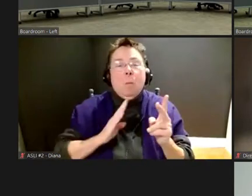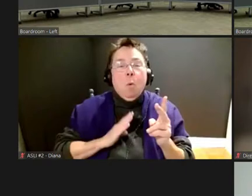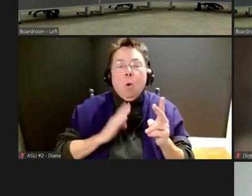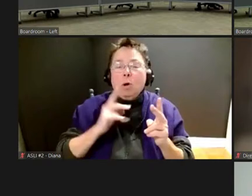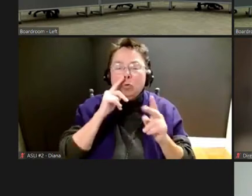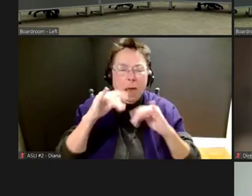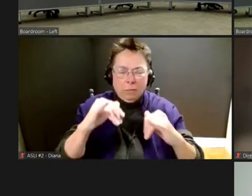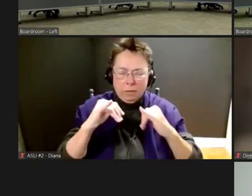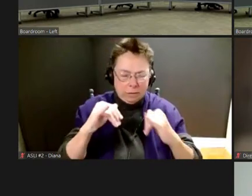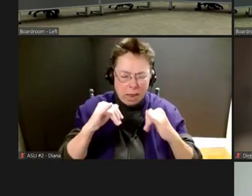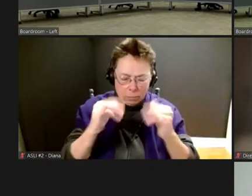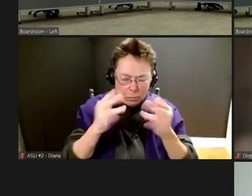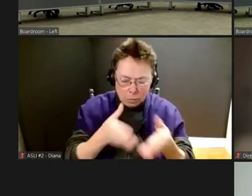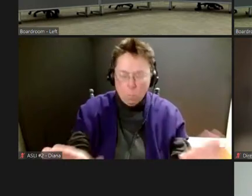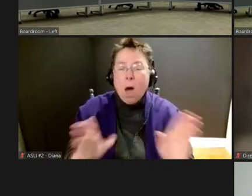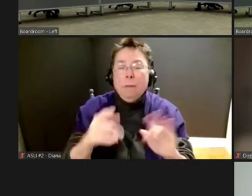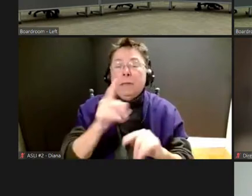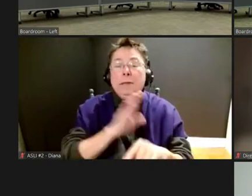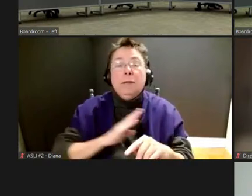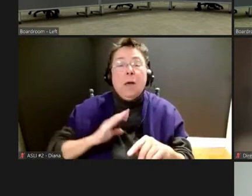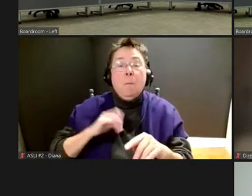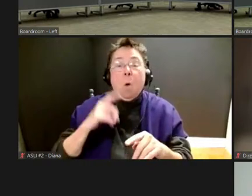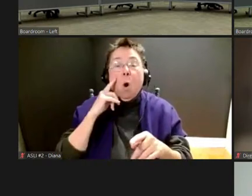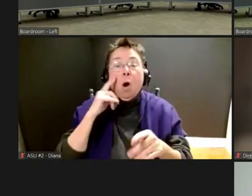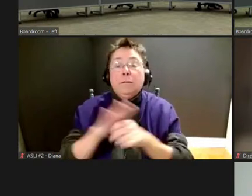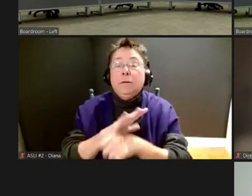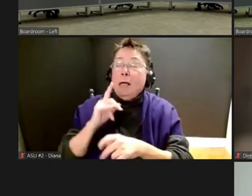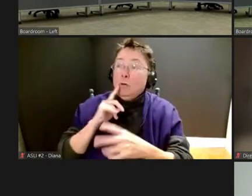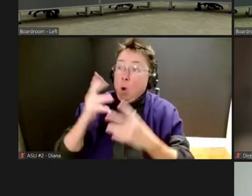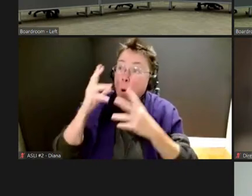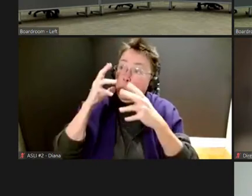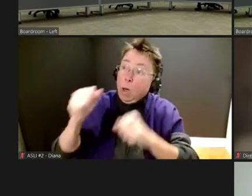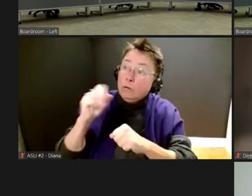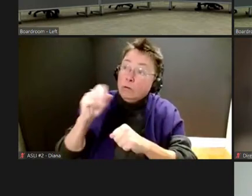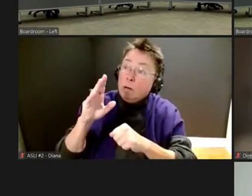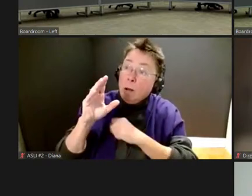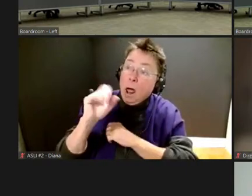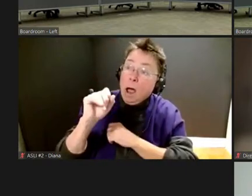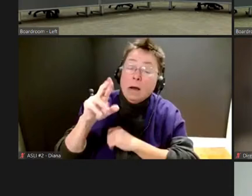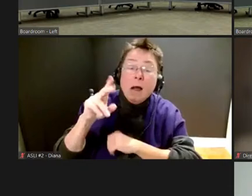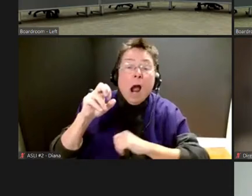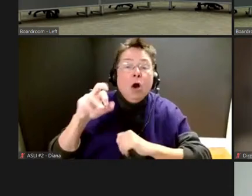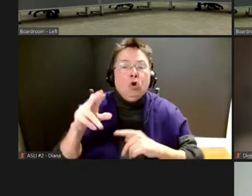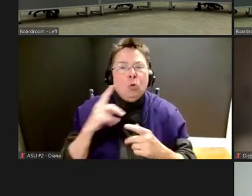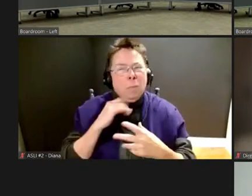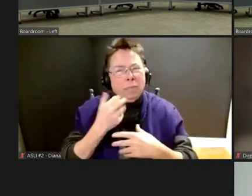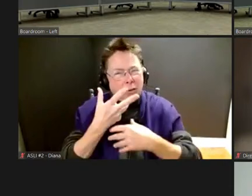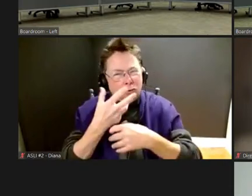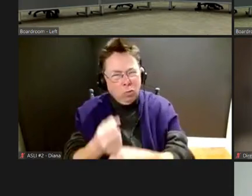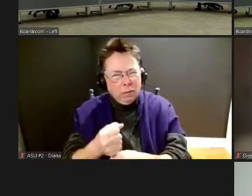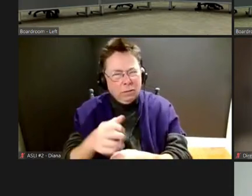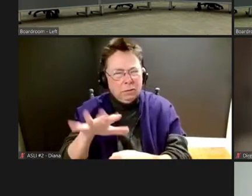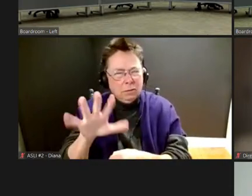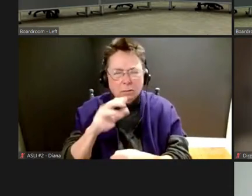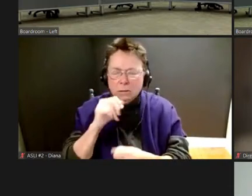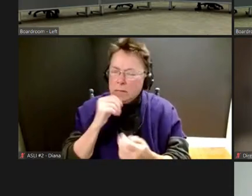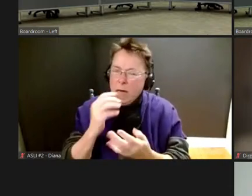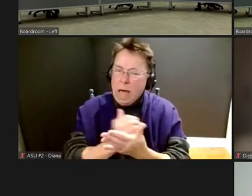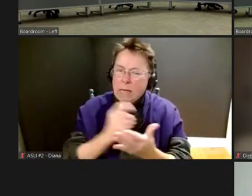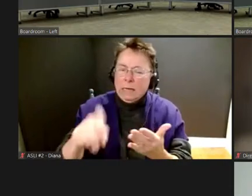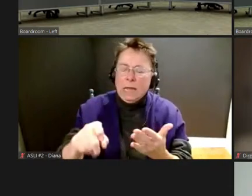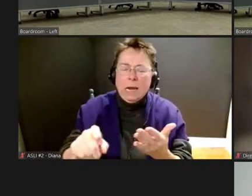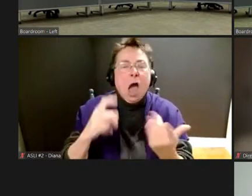public. I see a board that gives full trust to President Carter's leadership when this trust is not deserved. I see a board that is complacent